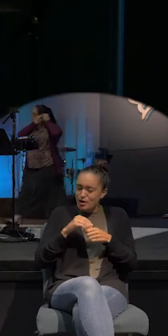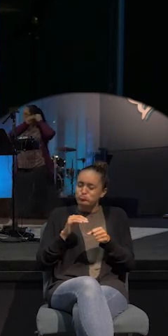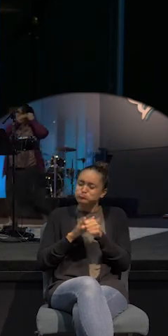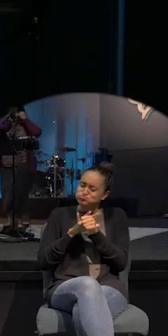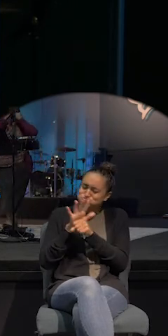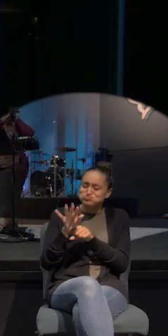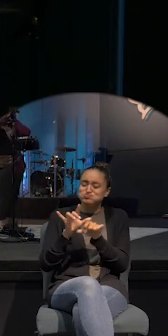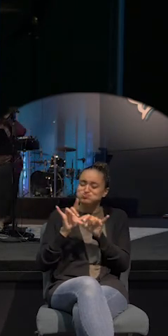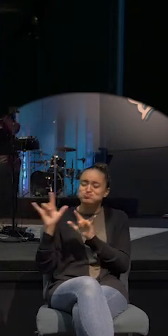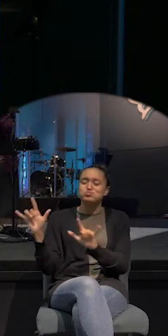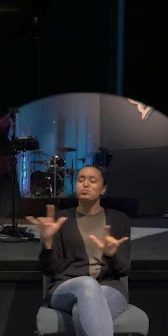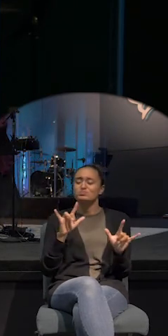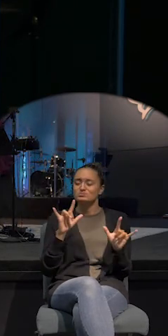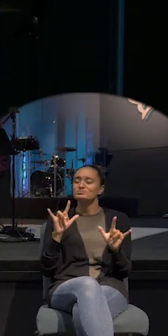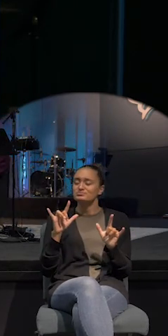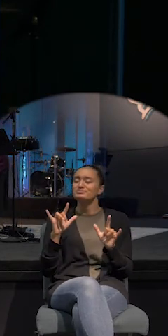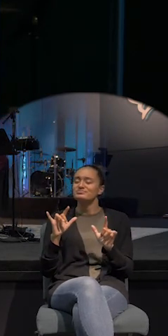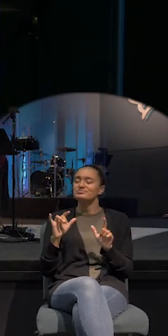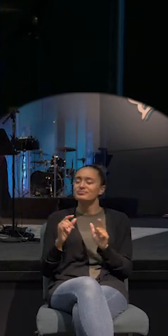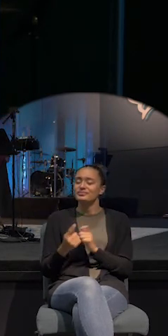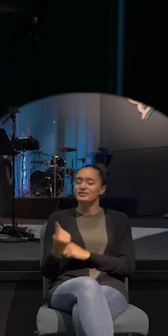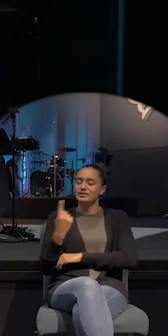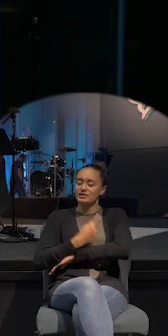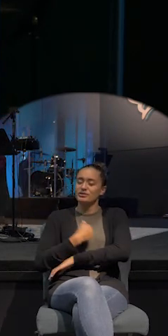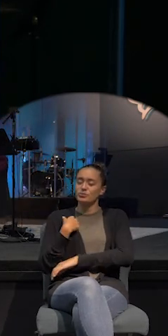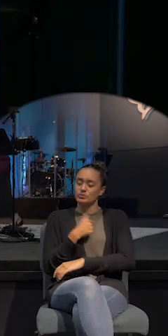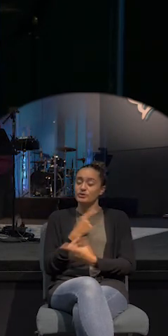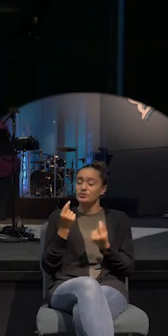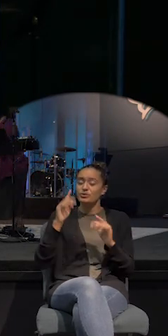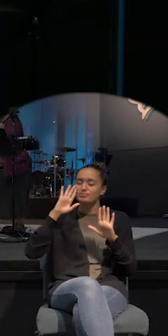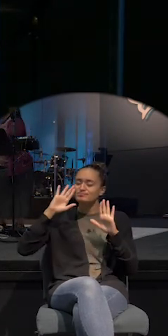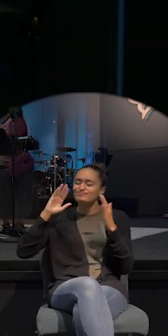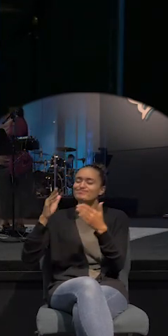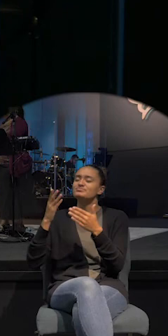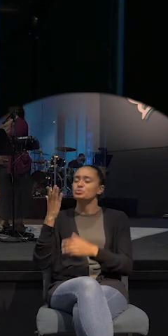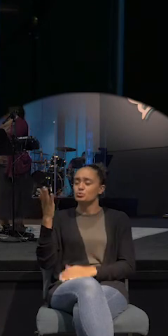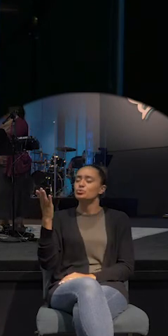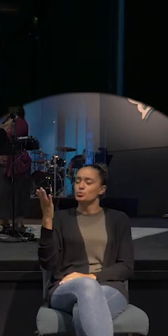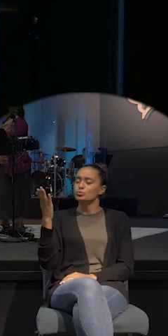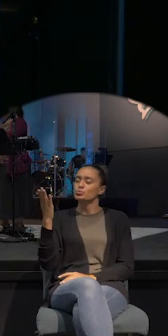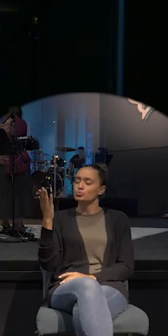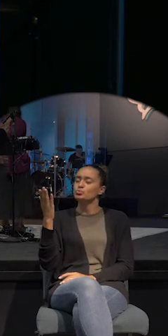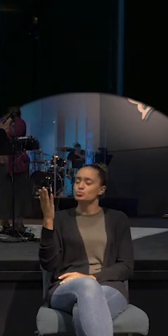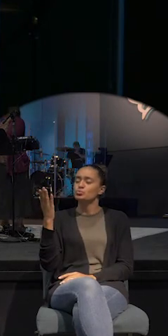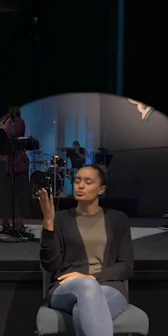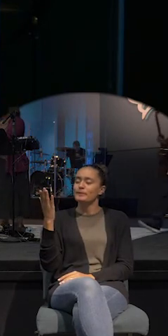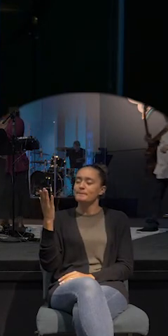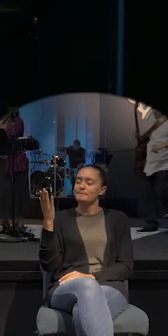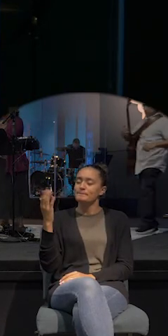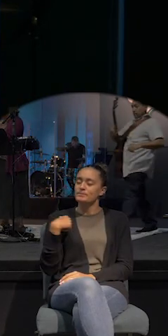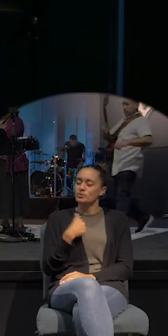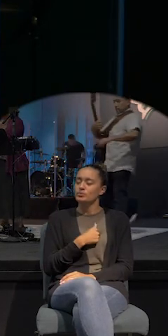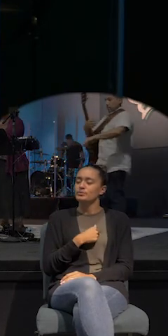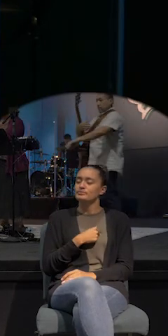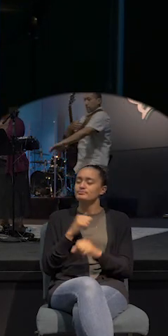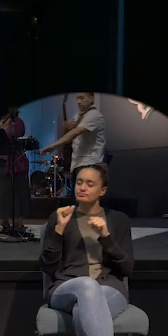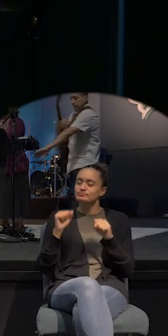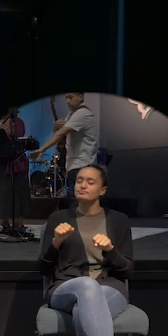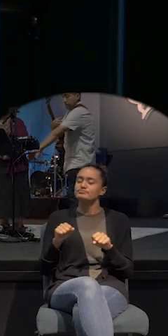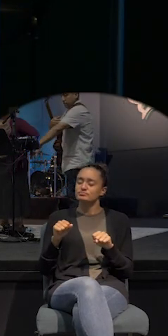people, a day that we center our attention on you, a day that we can put into